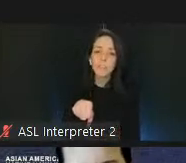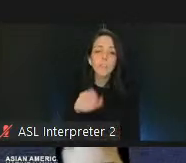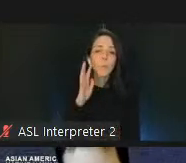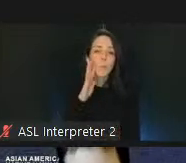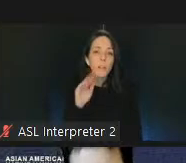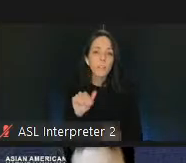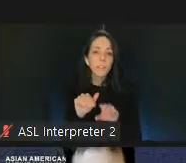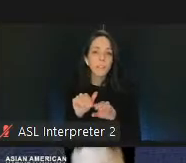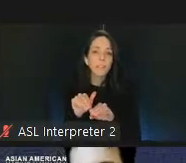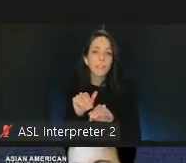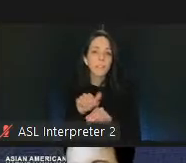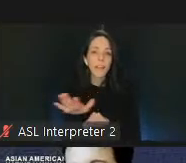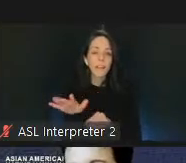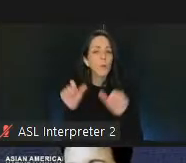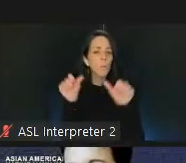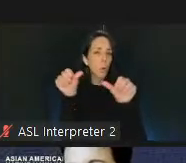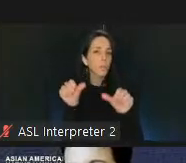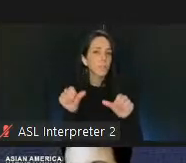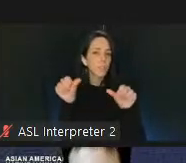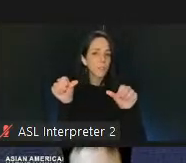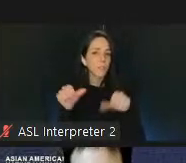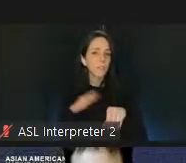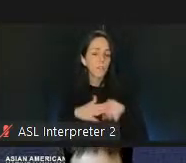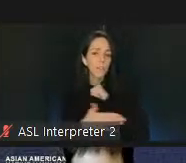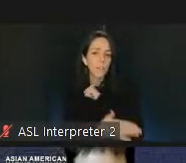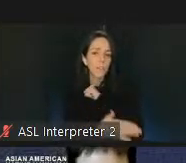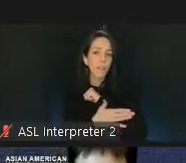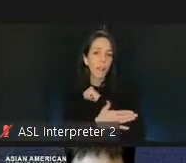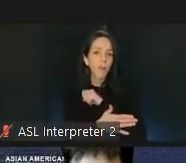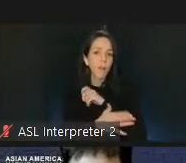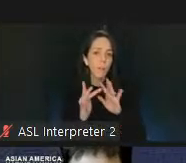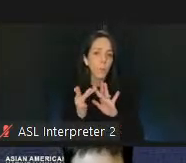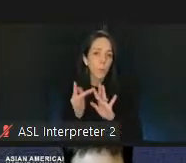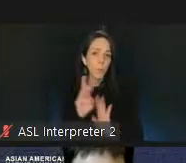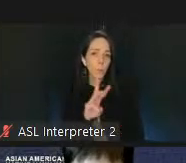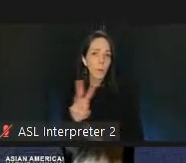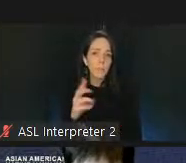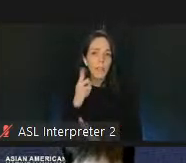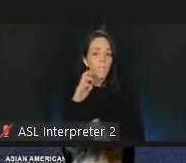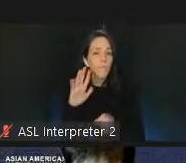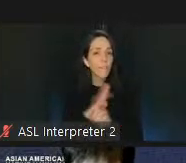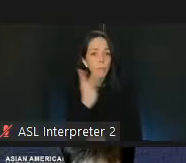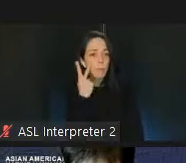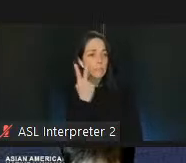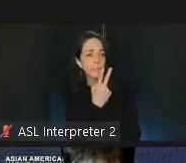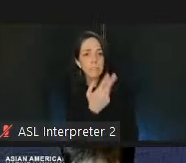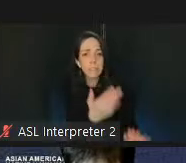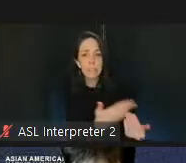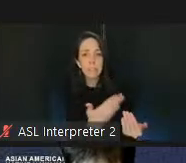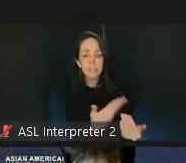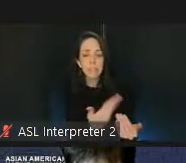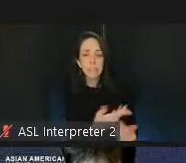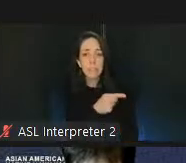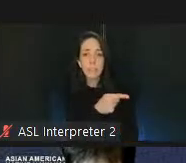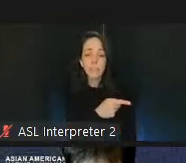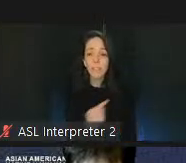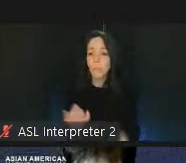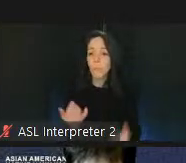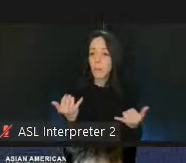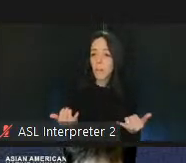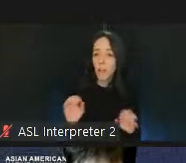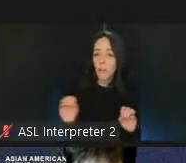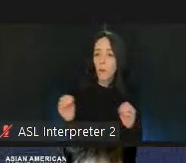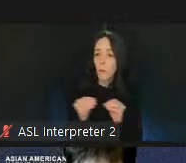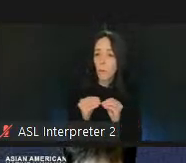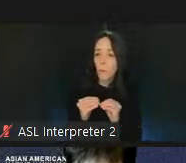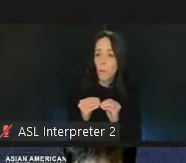Those will be posted on the county's website for full transparency. Since we don't have any additional speakers, let